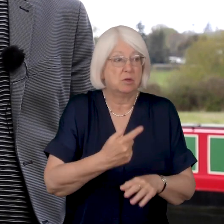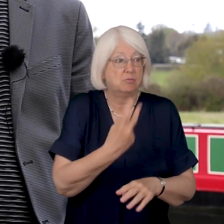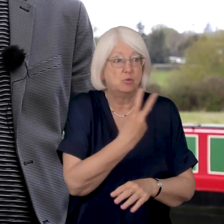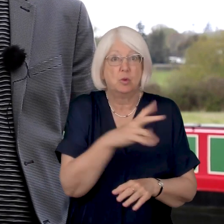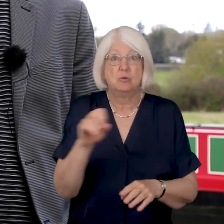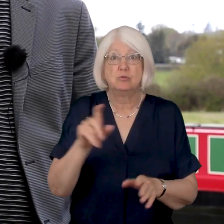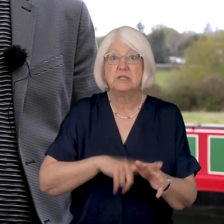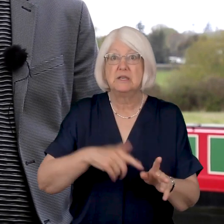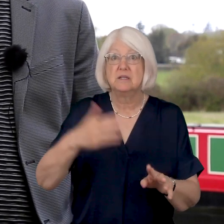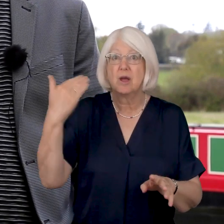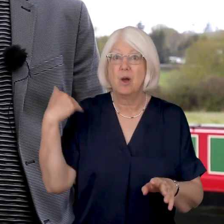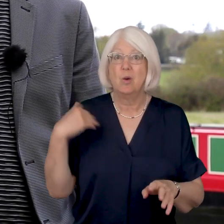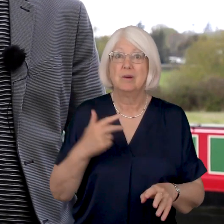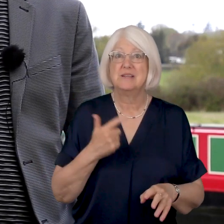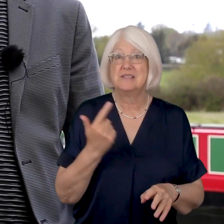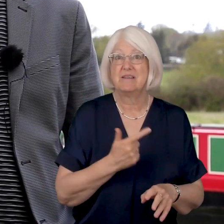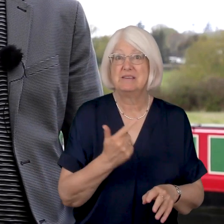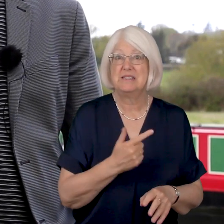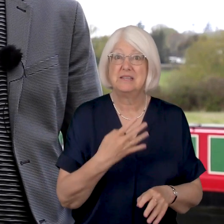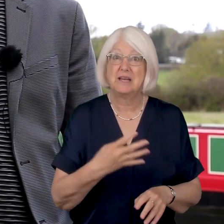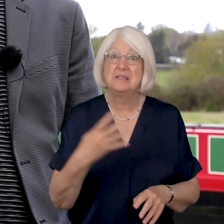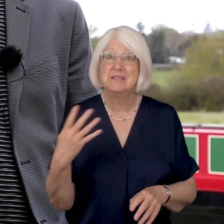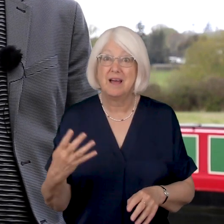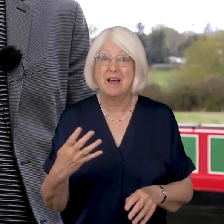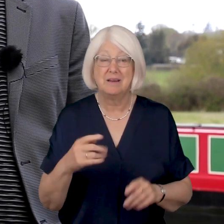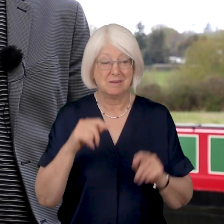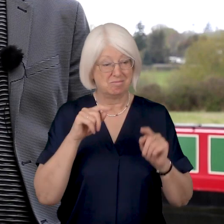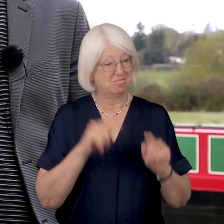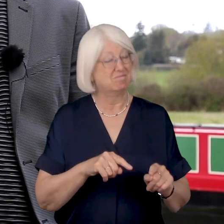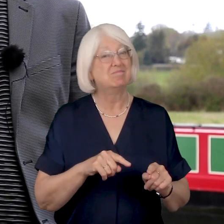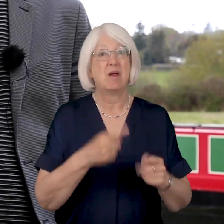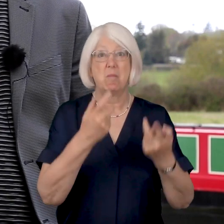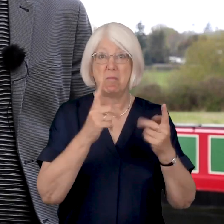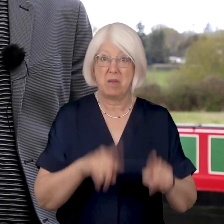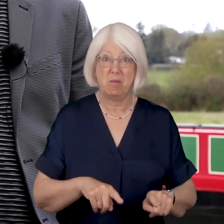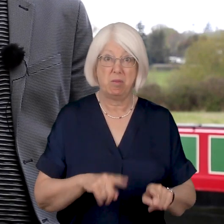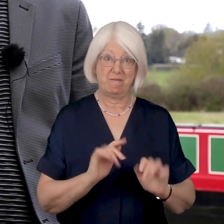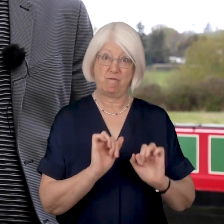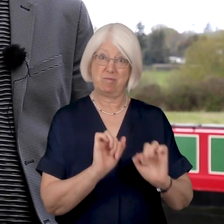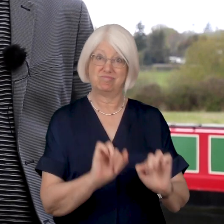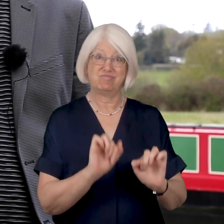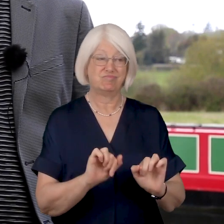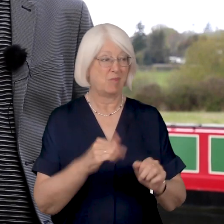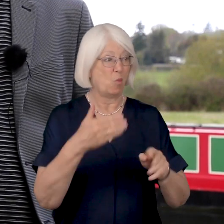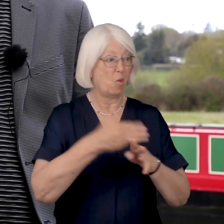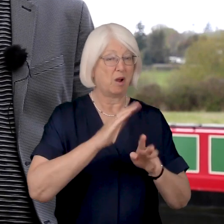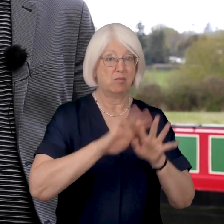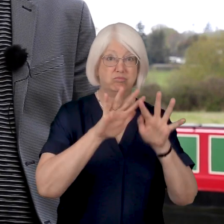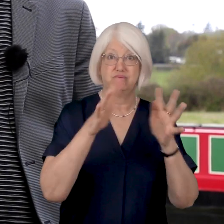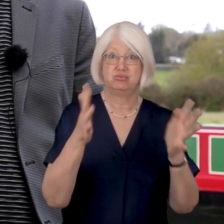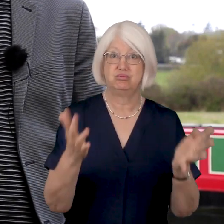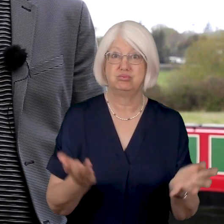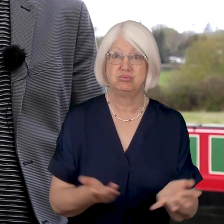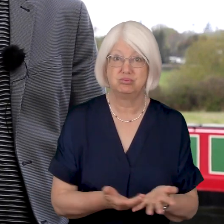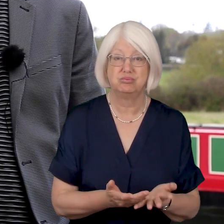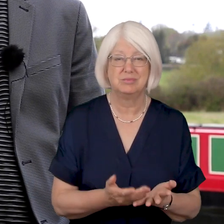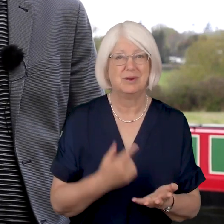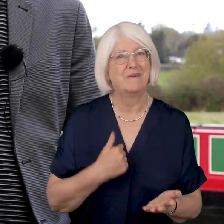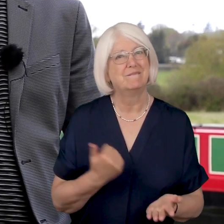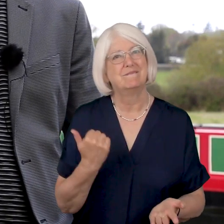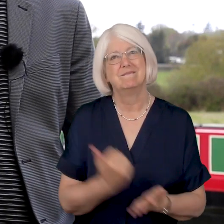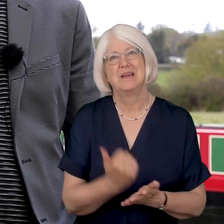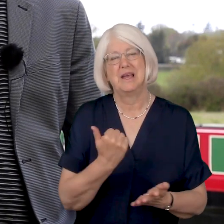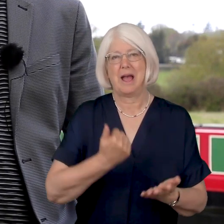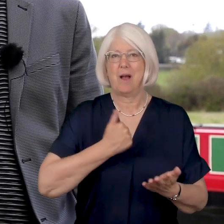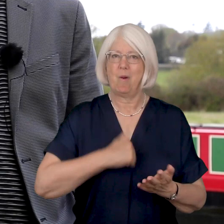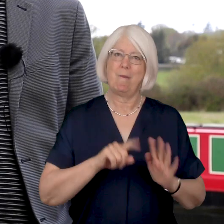in 1799 and it has people working all over the world. And we think it's absolutely fantastic to have our